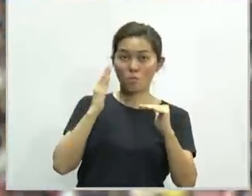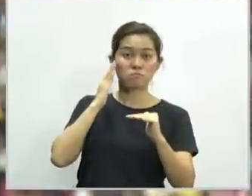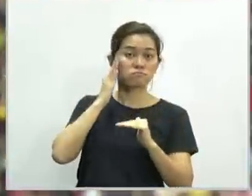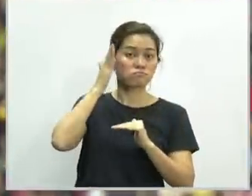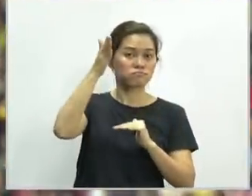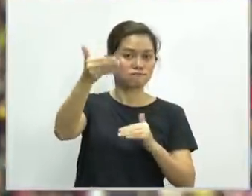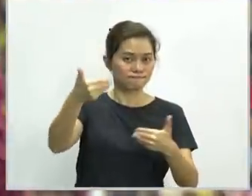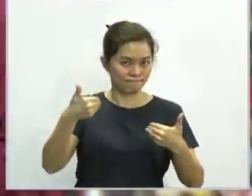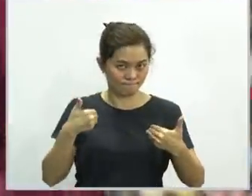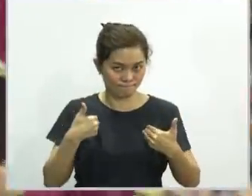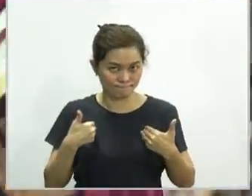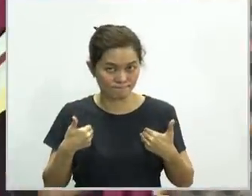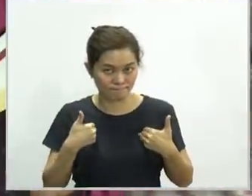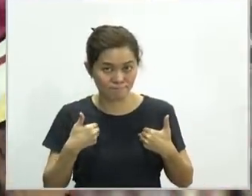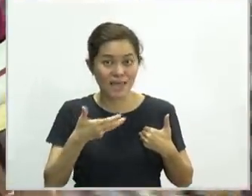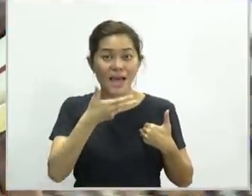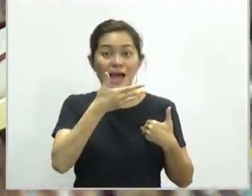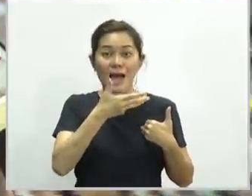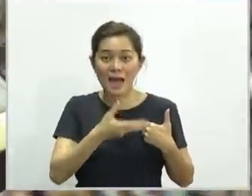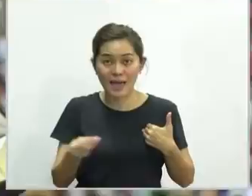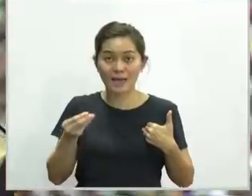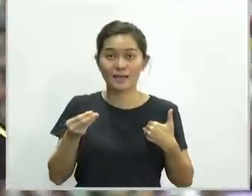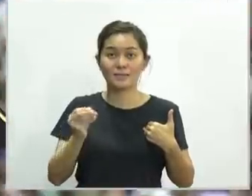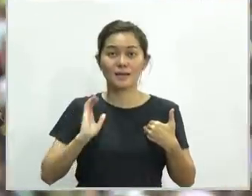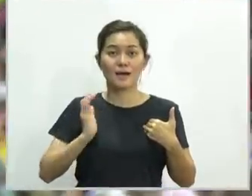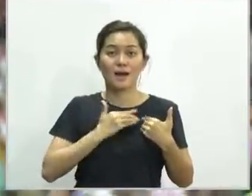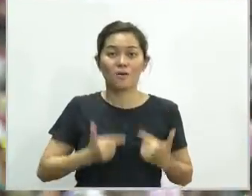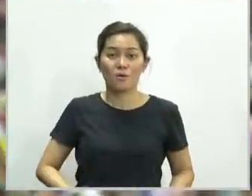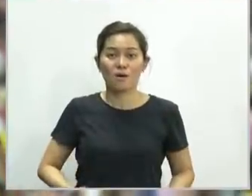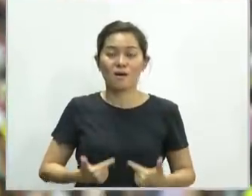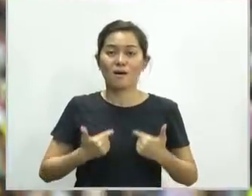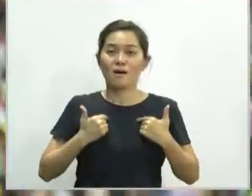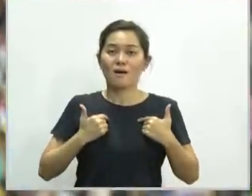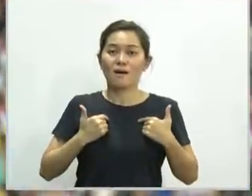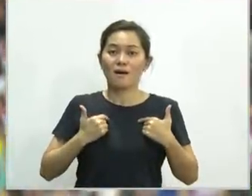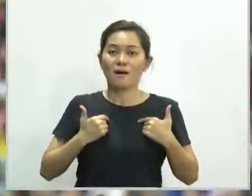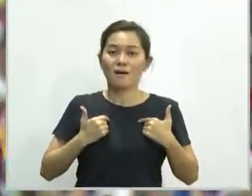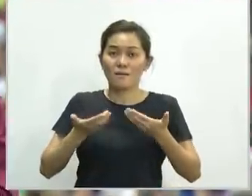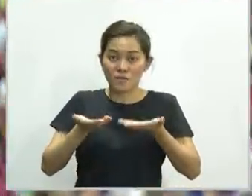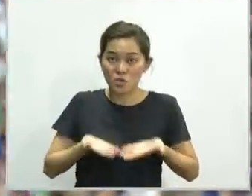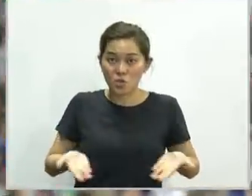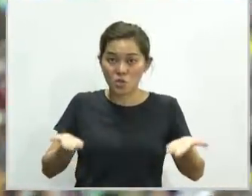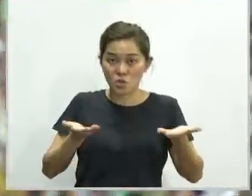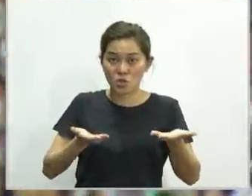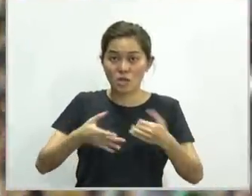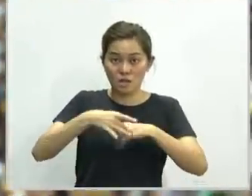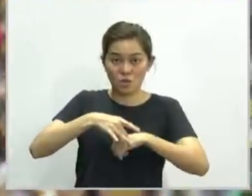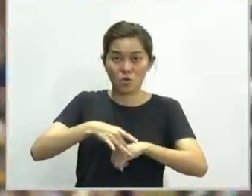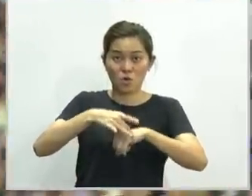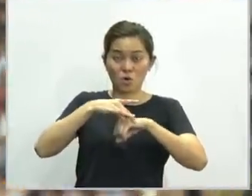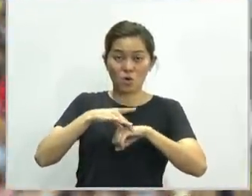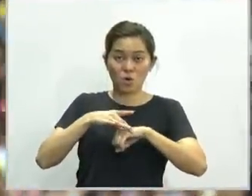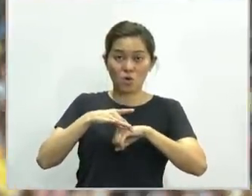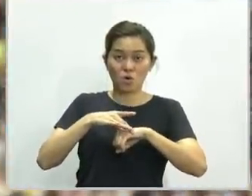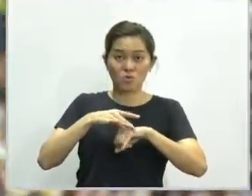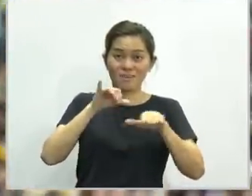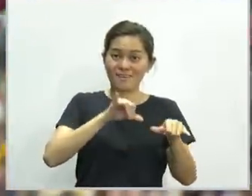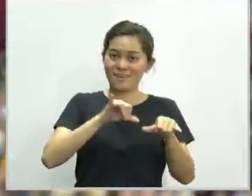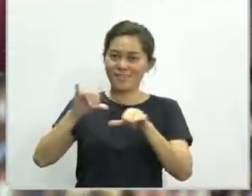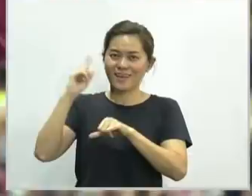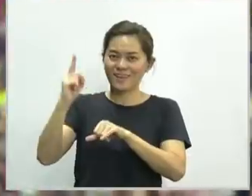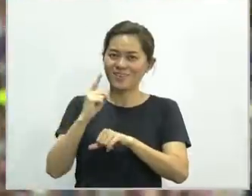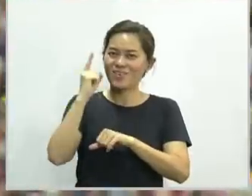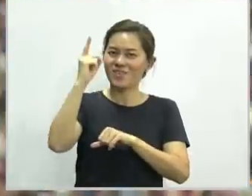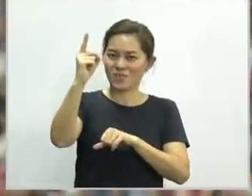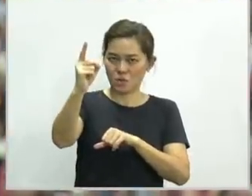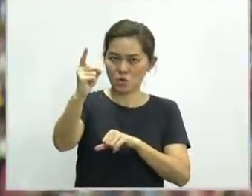future and live our lives here on earth in the light of eternity.